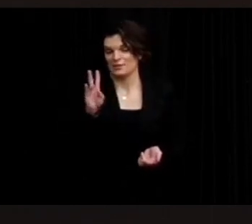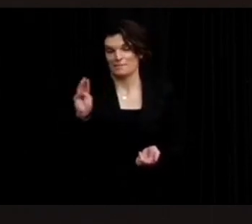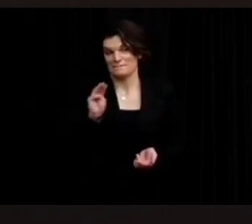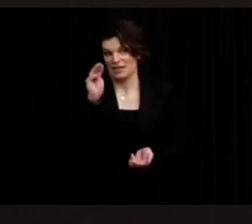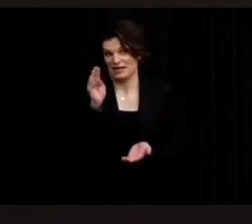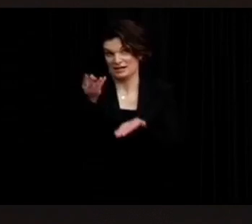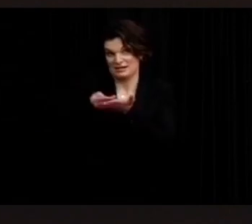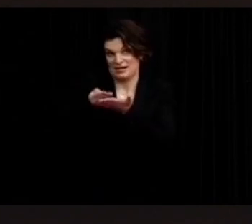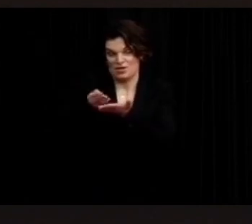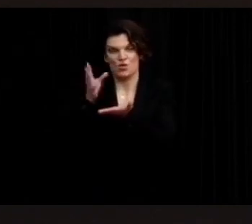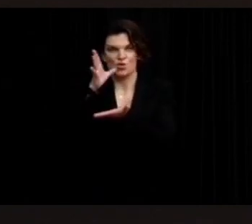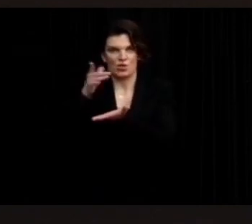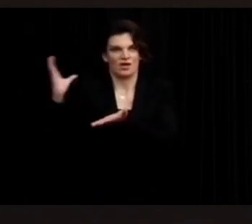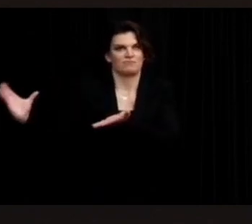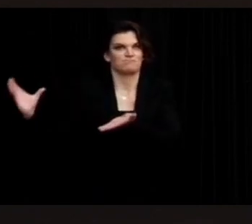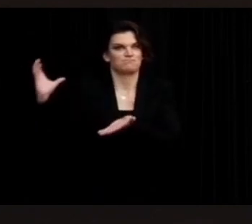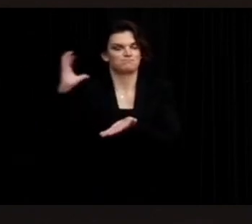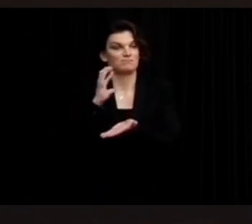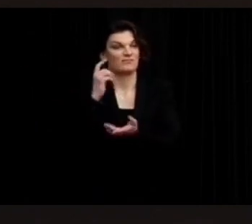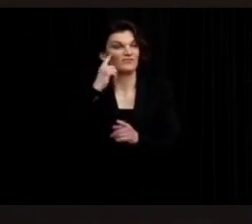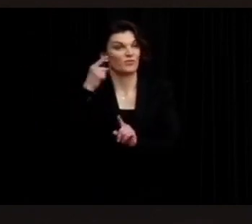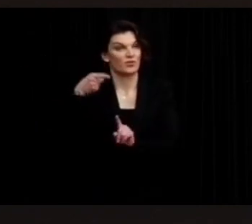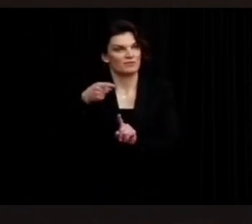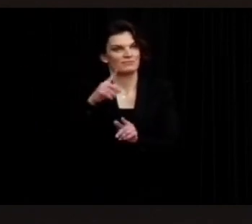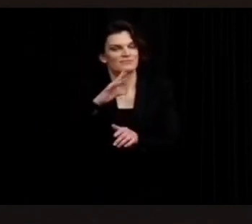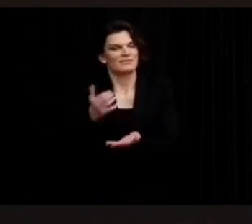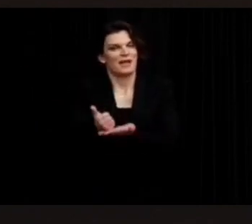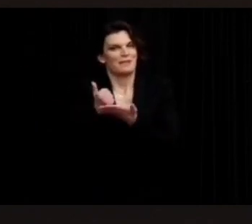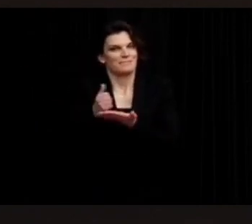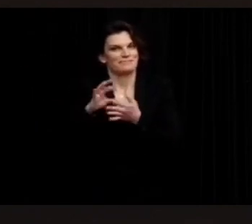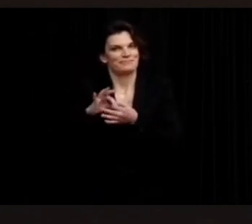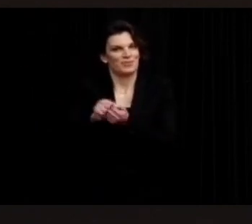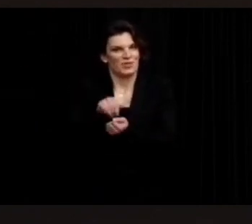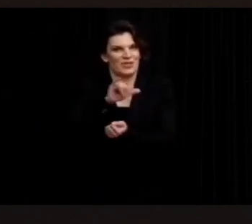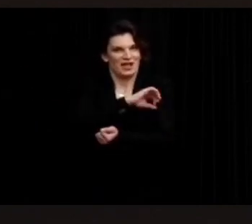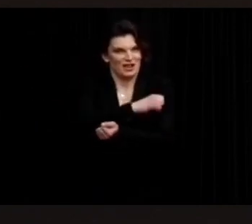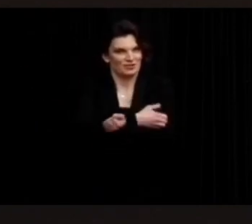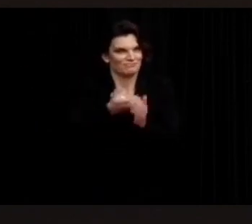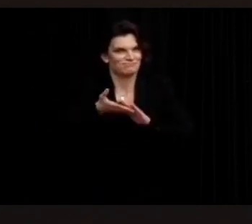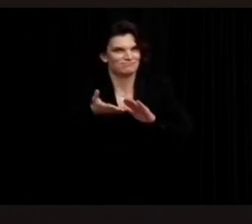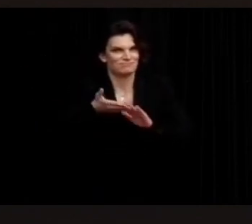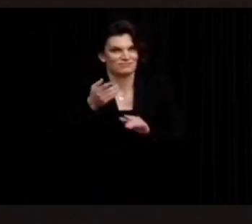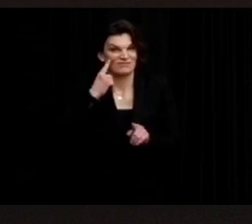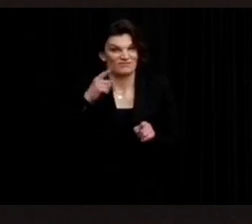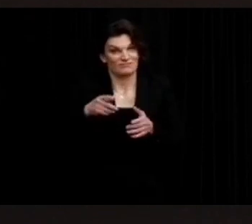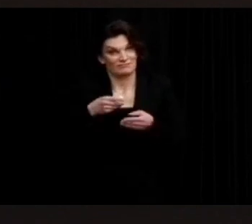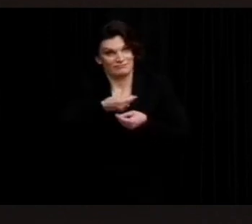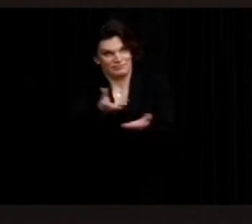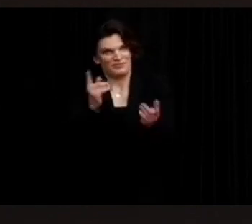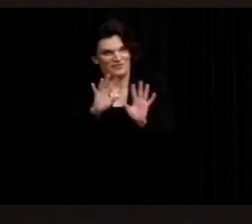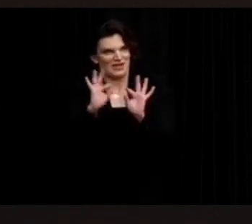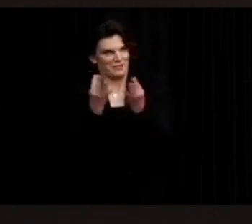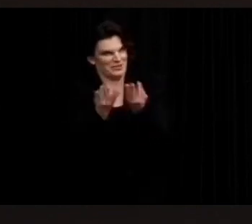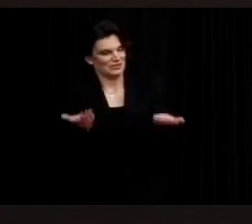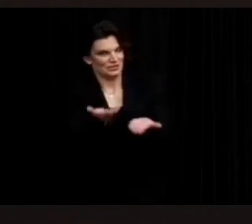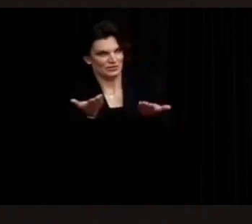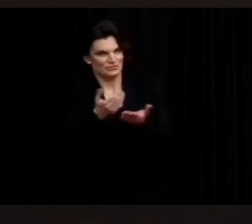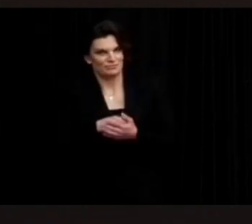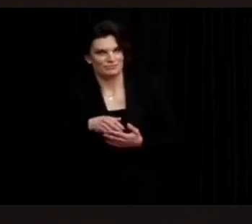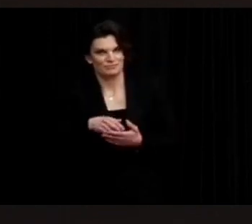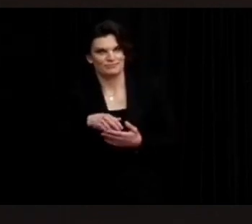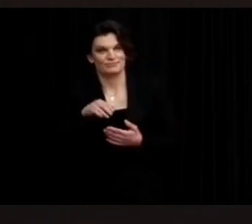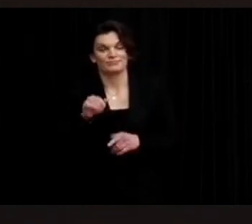million headed our way to lower costs for more than 28,000 Michigan families. Solar for All will